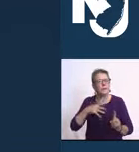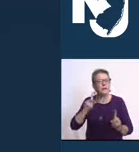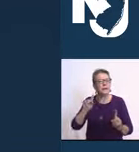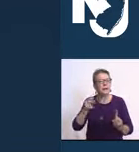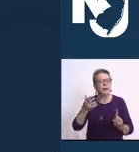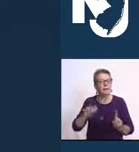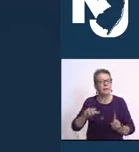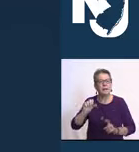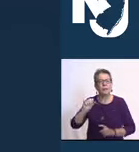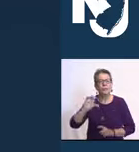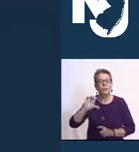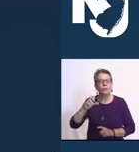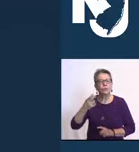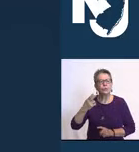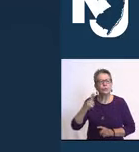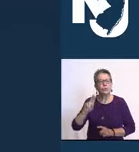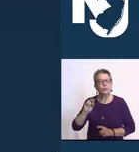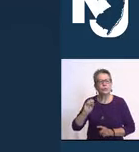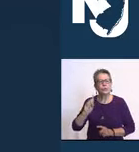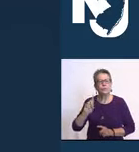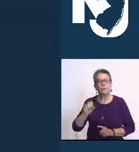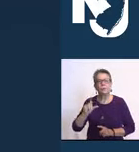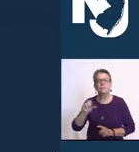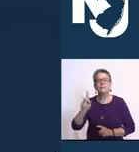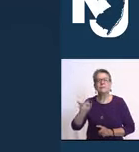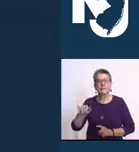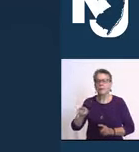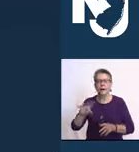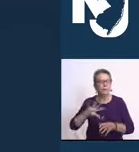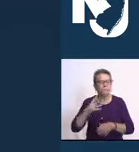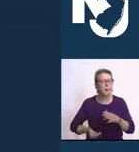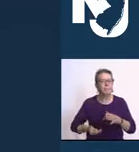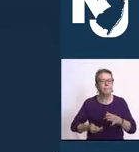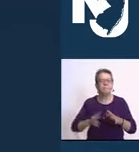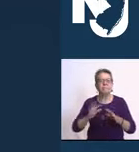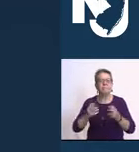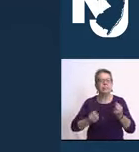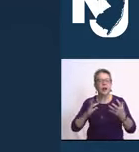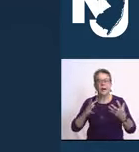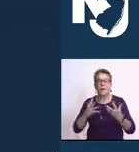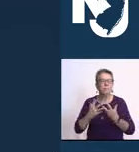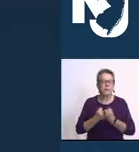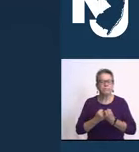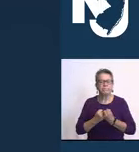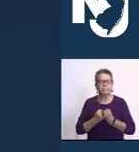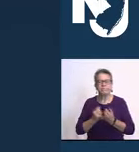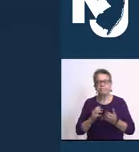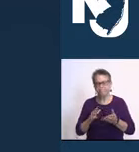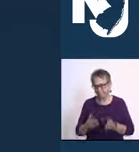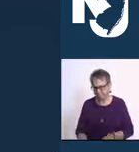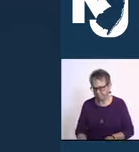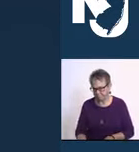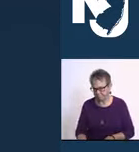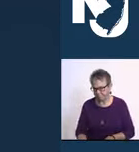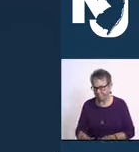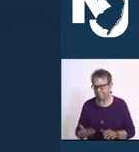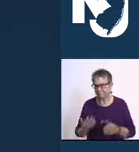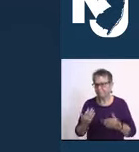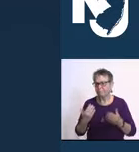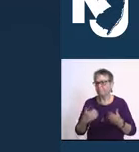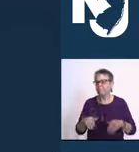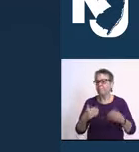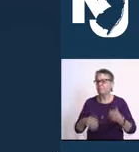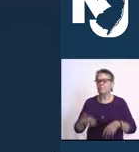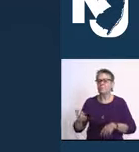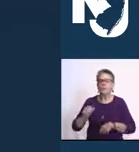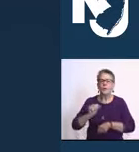accident. Kathy had only recently joined the department as a public health representative after spending several years with the Monmouth County Department